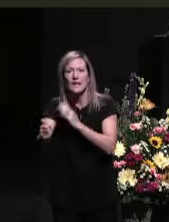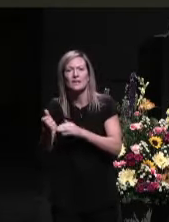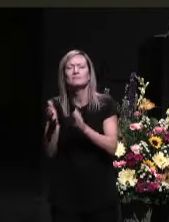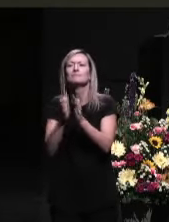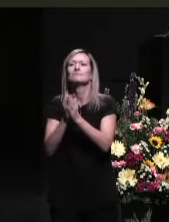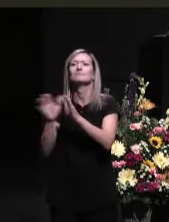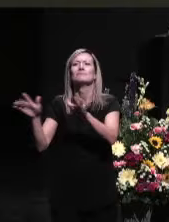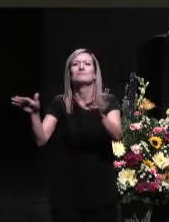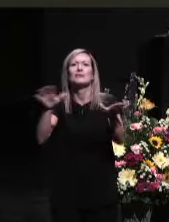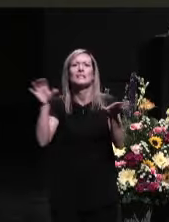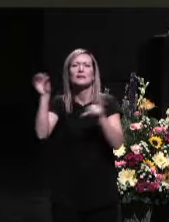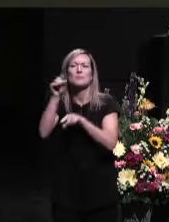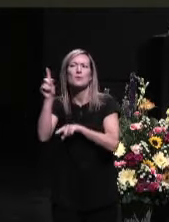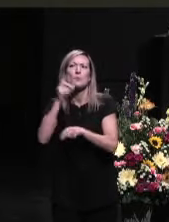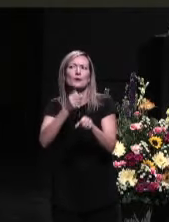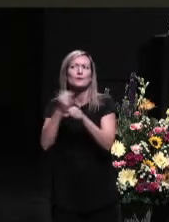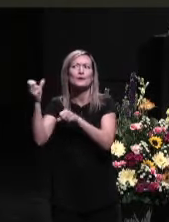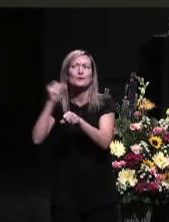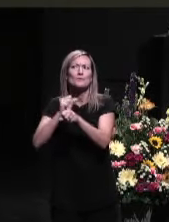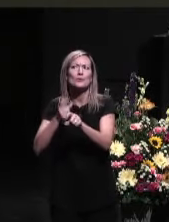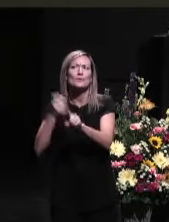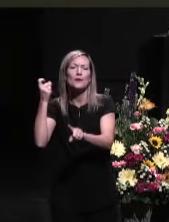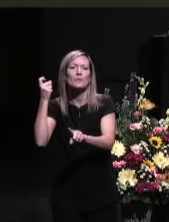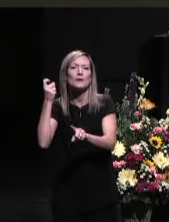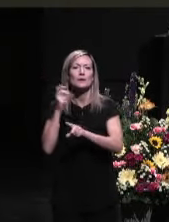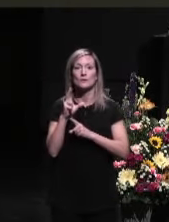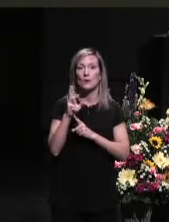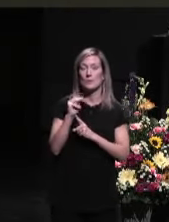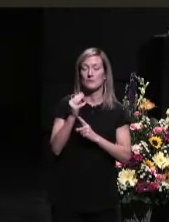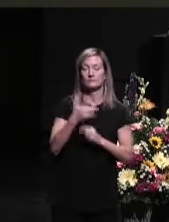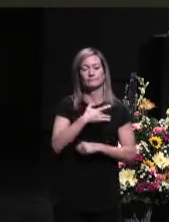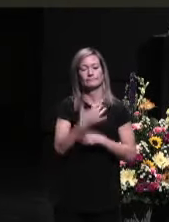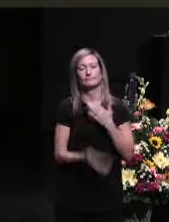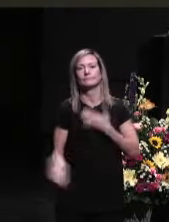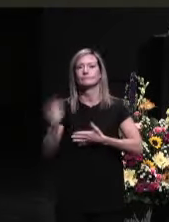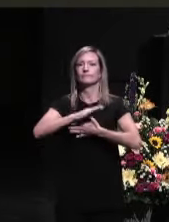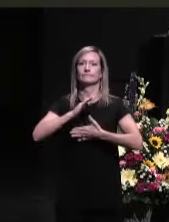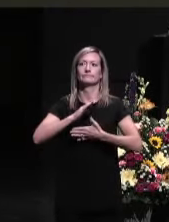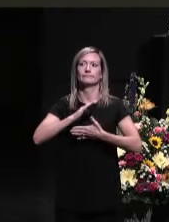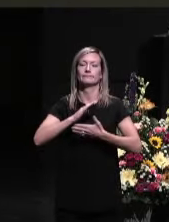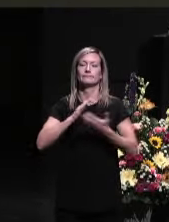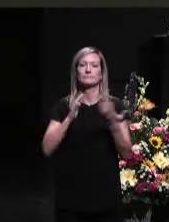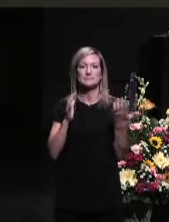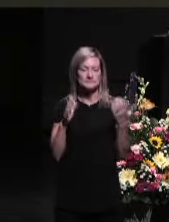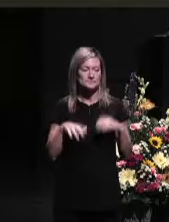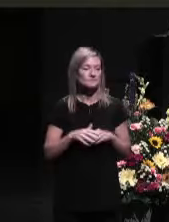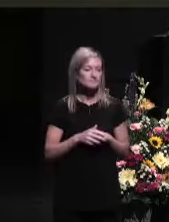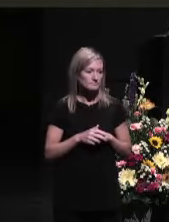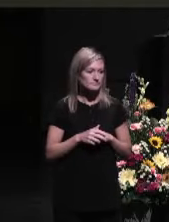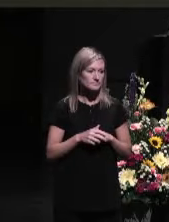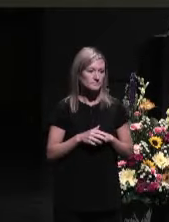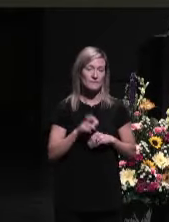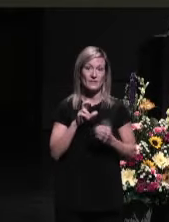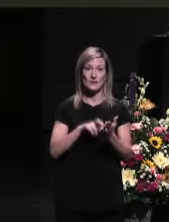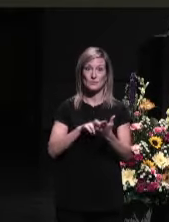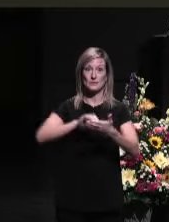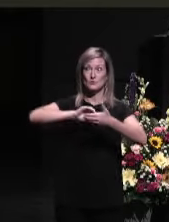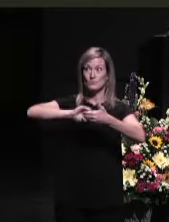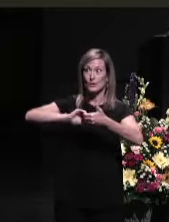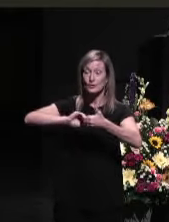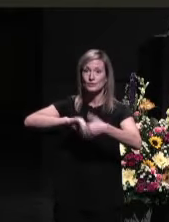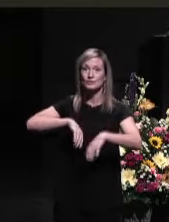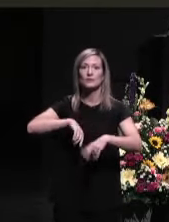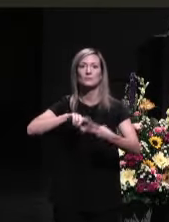the majority of their talent. UWM almost always is there. We have that, check. But it's the research partnerships, it's the